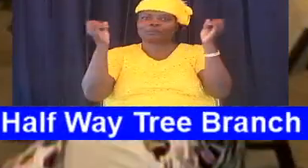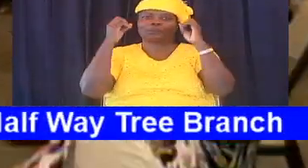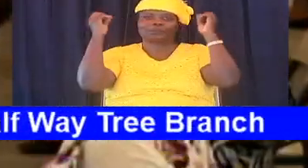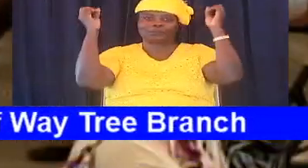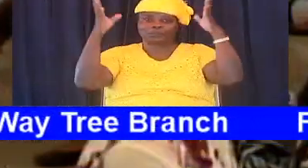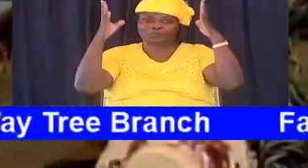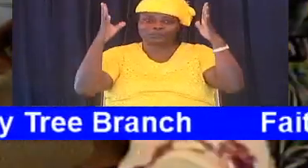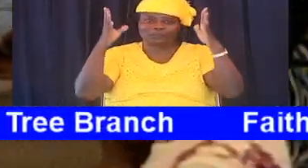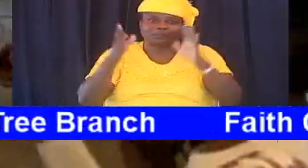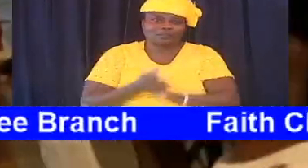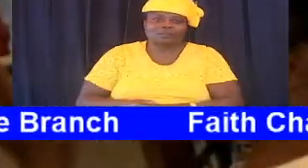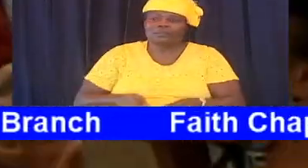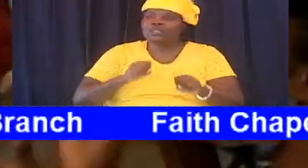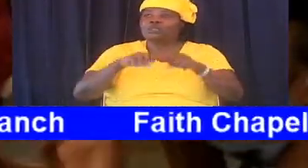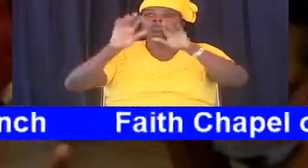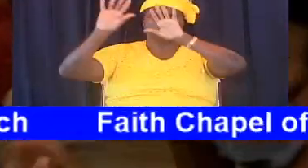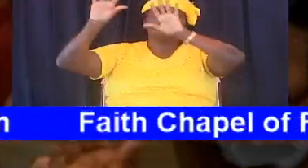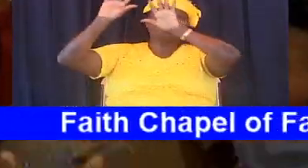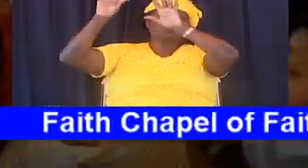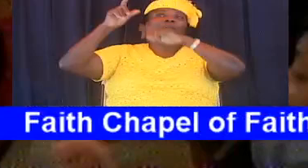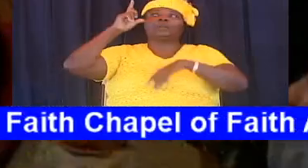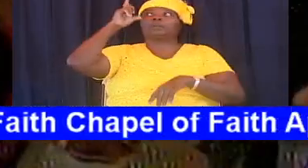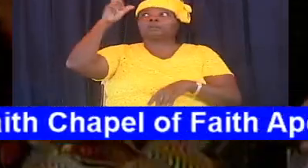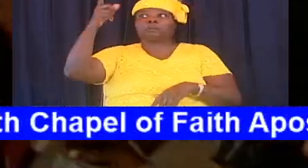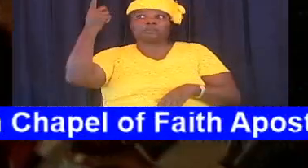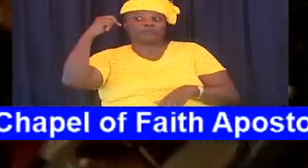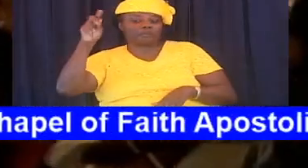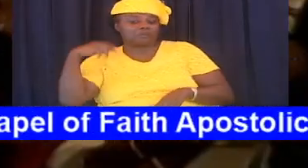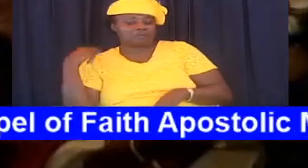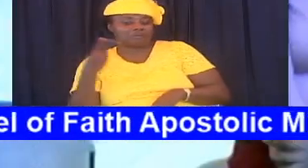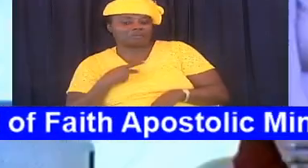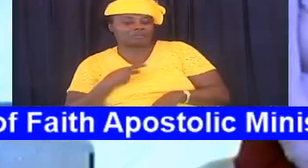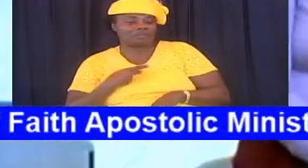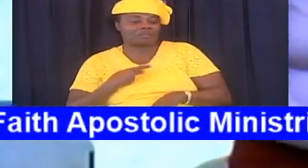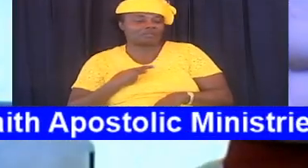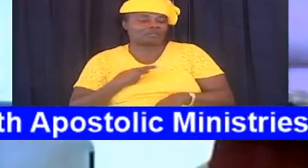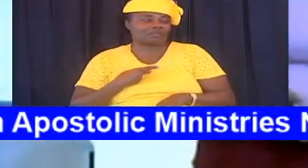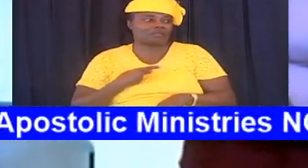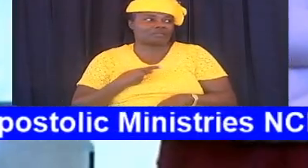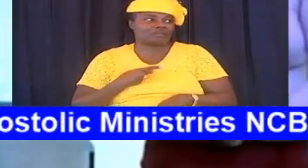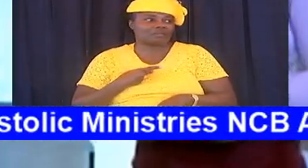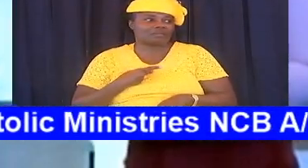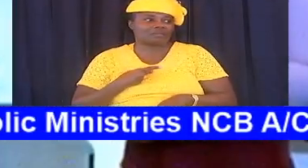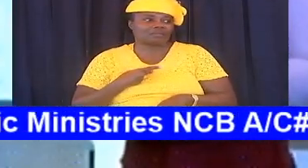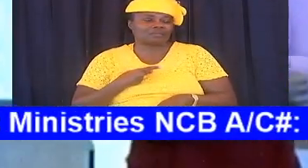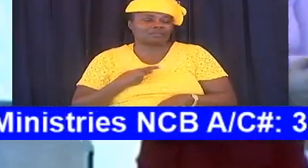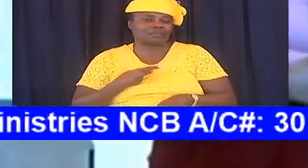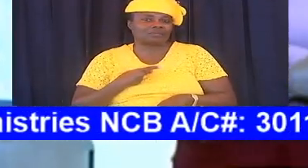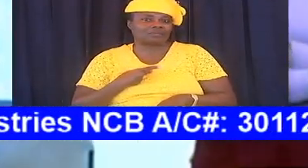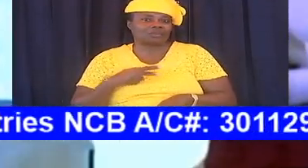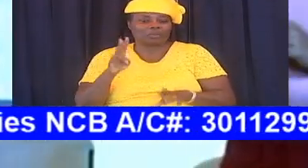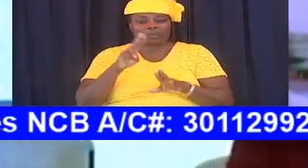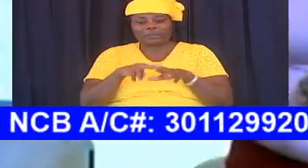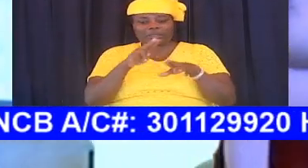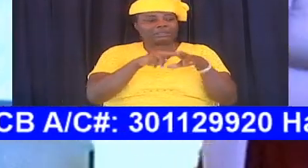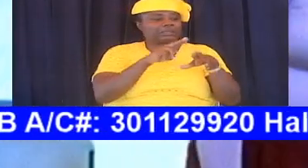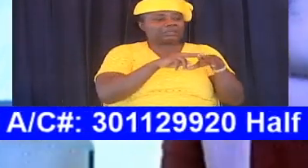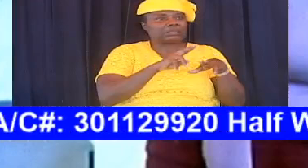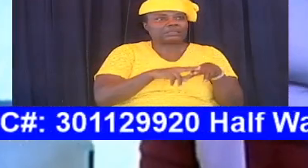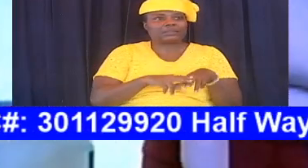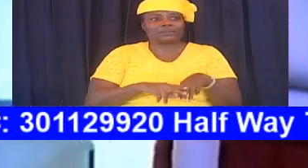God is so good, so wonderful, always looking out for us. Hallelujah, praise God. You may be seated.